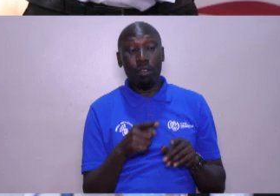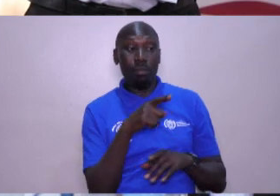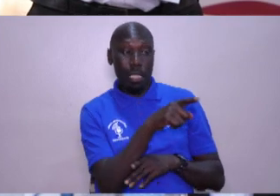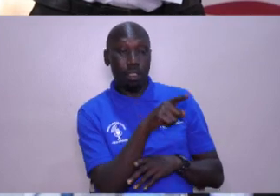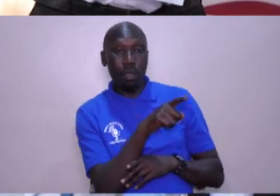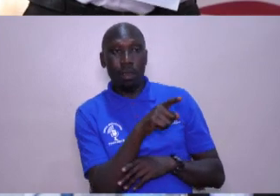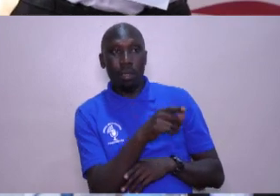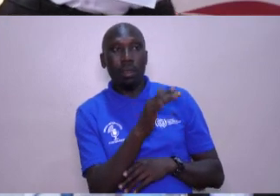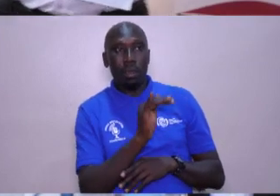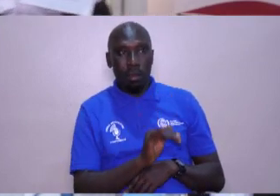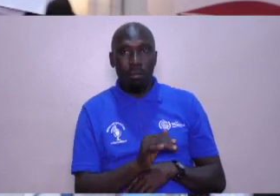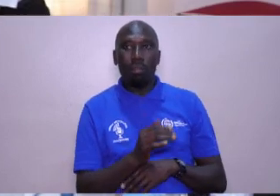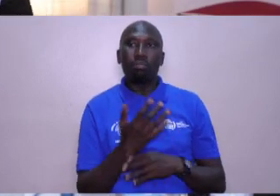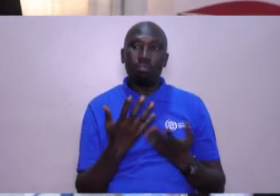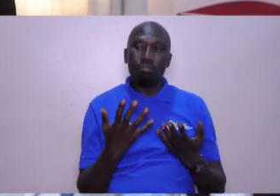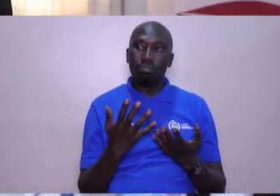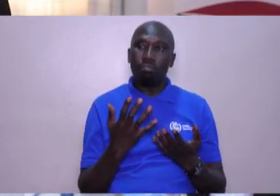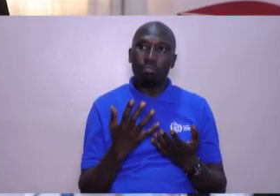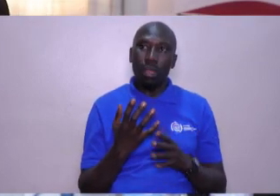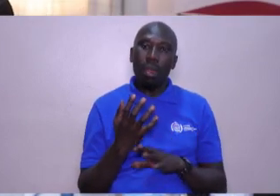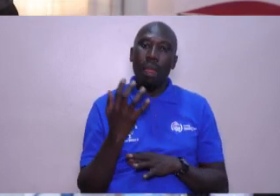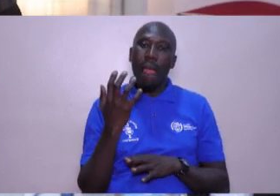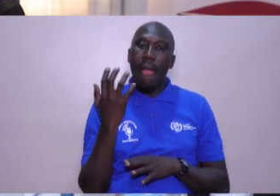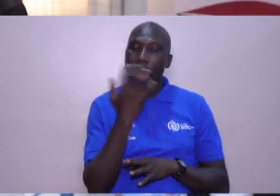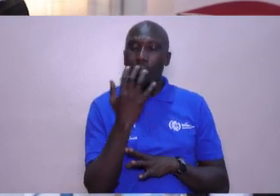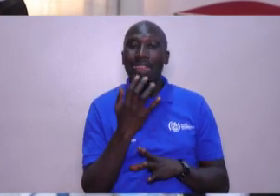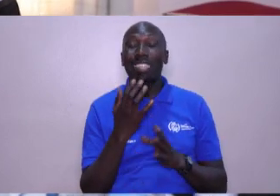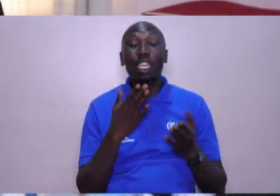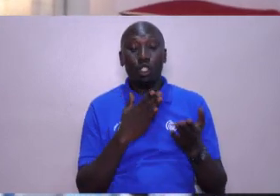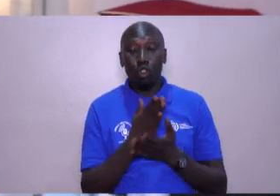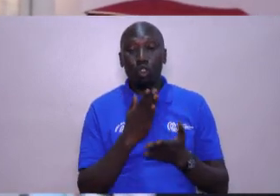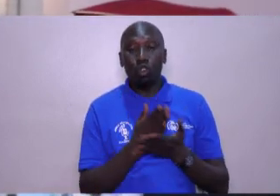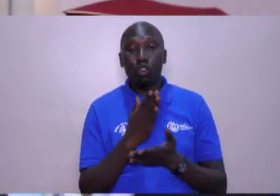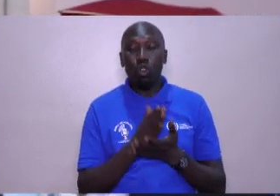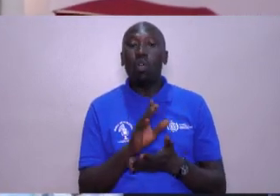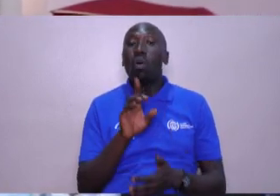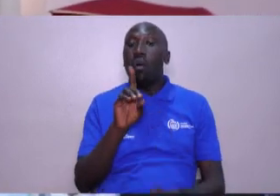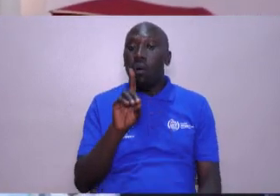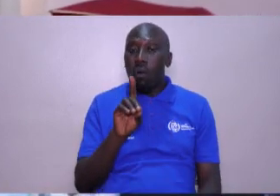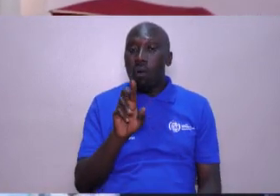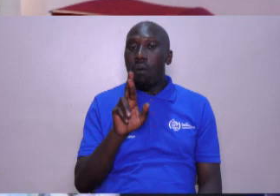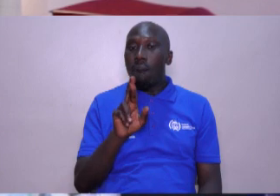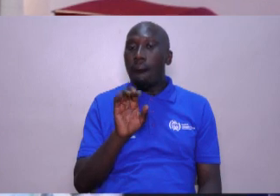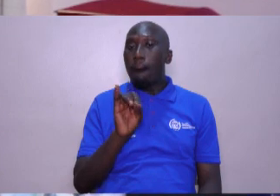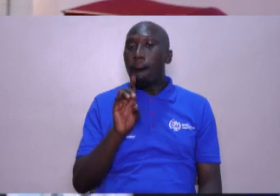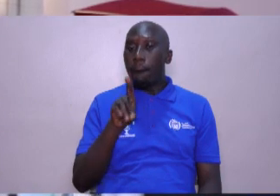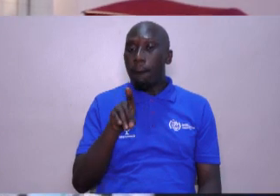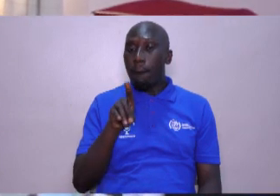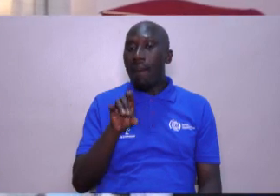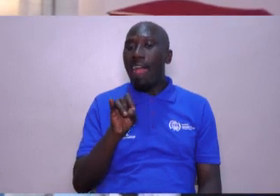It's animate after dripping. Yes. Yes, so that's So what. in other words, the other picture should have been.